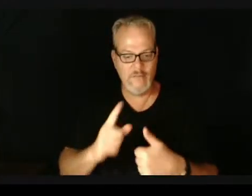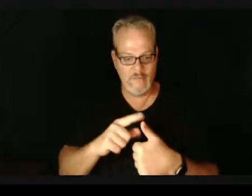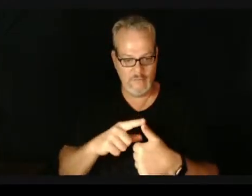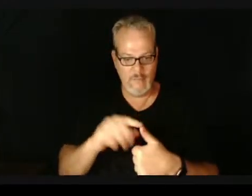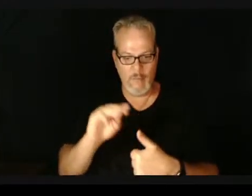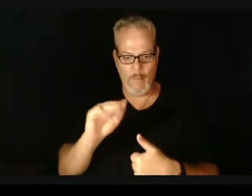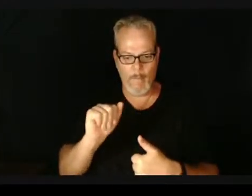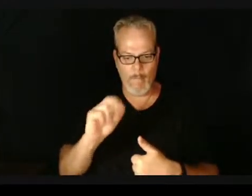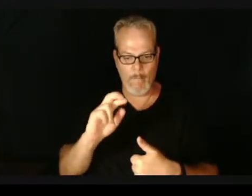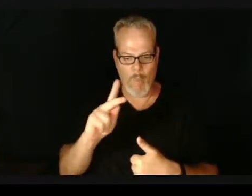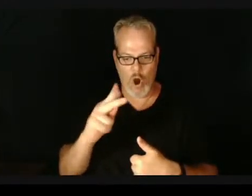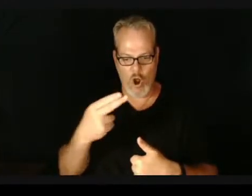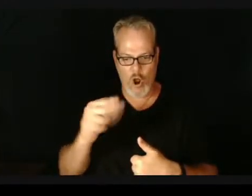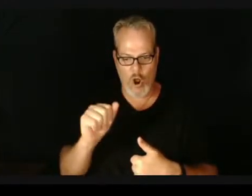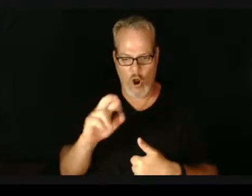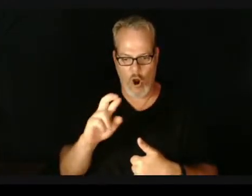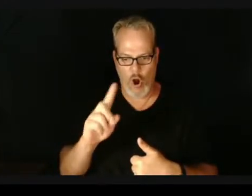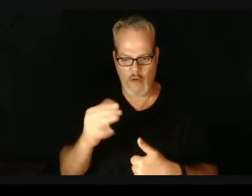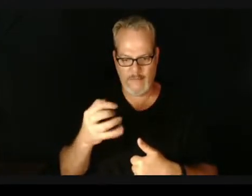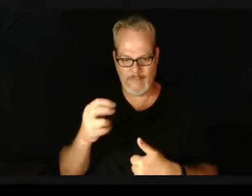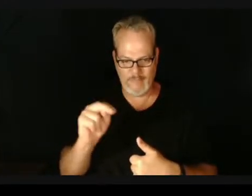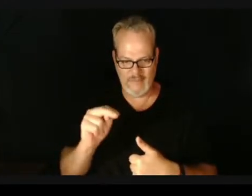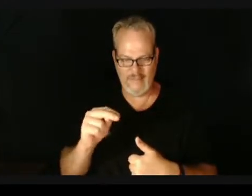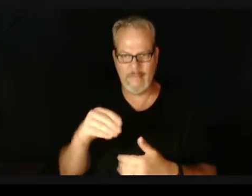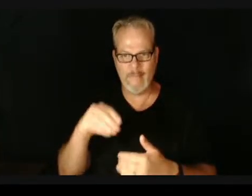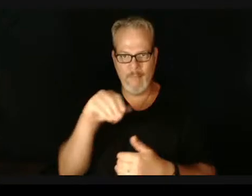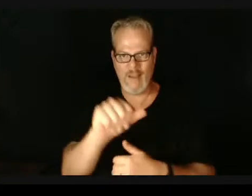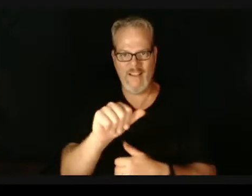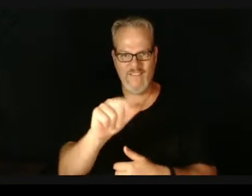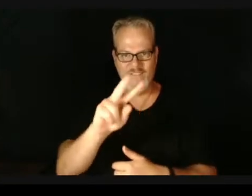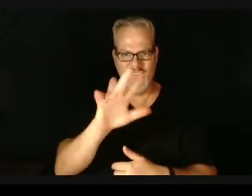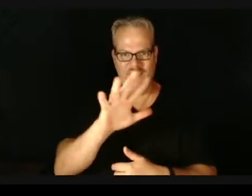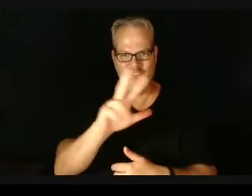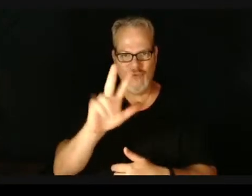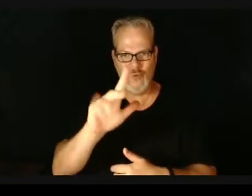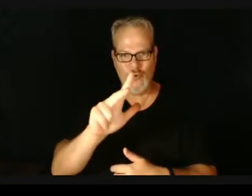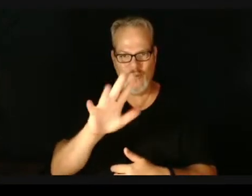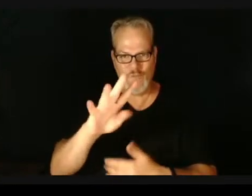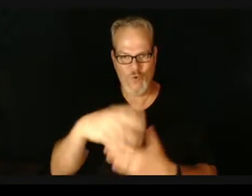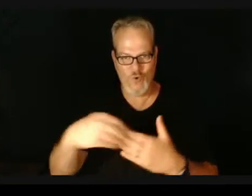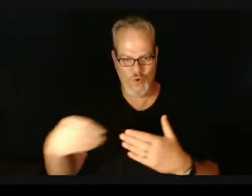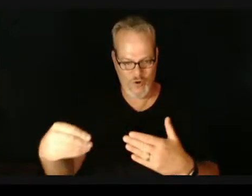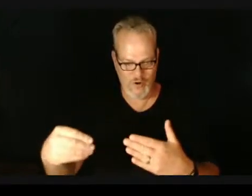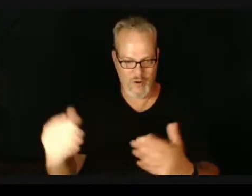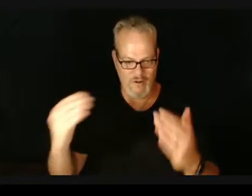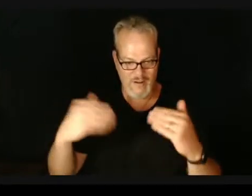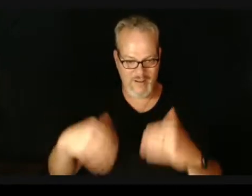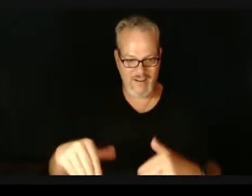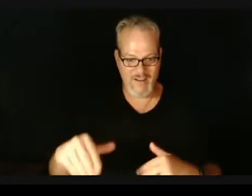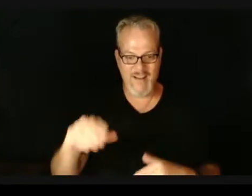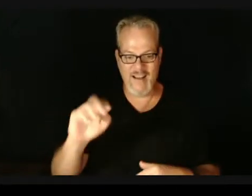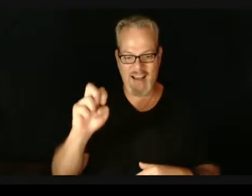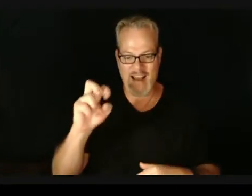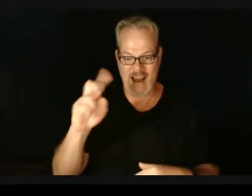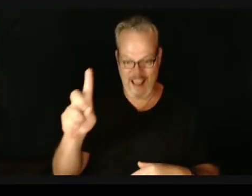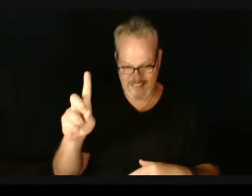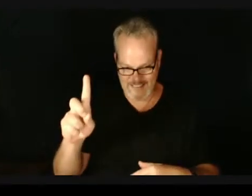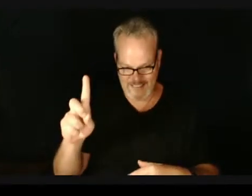for $50 plus the cost of processing, as well from Skyjet Ed. Came through on the